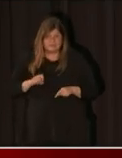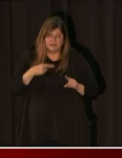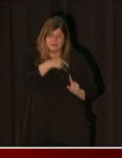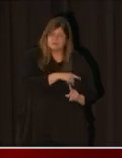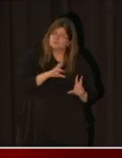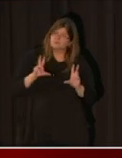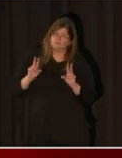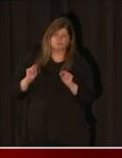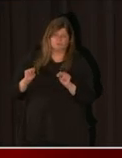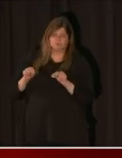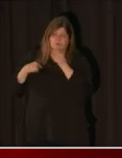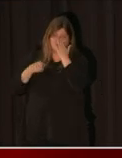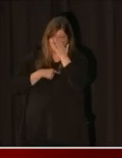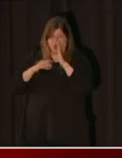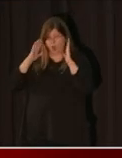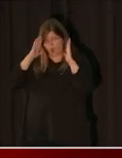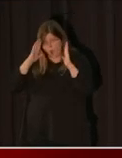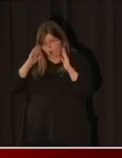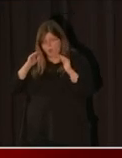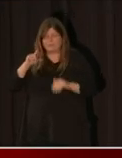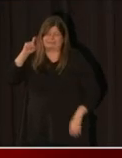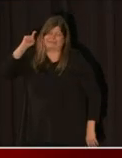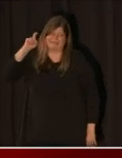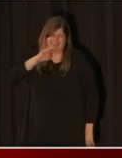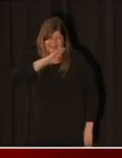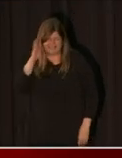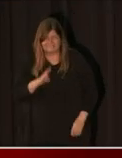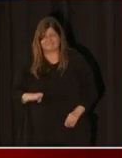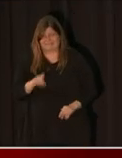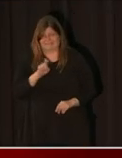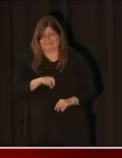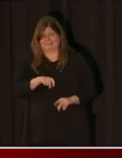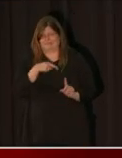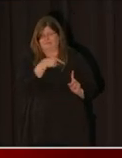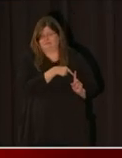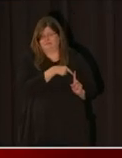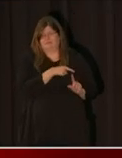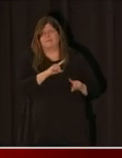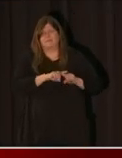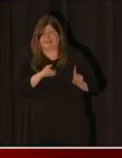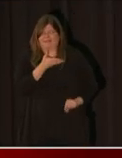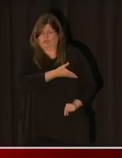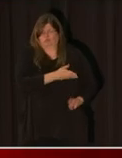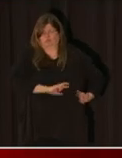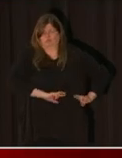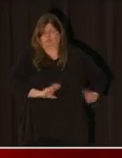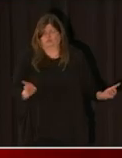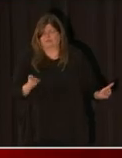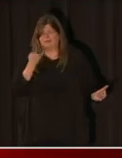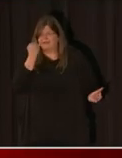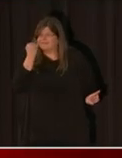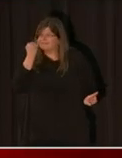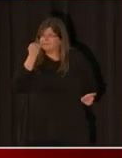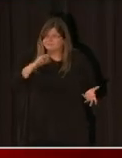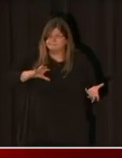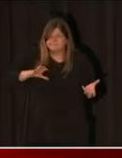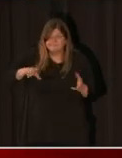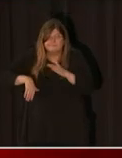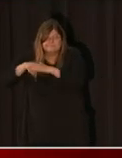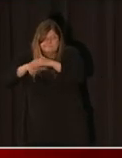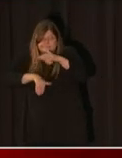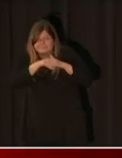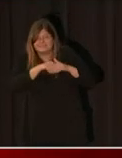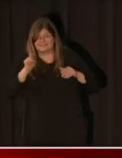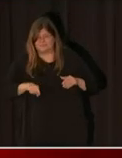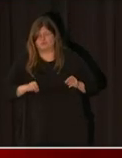the event that we hit a peak that exceeds what's available in our hospitals. And I don't have the numbers off the top